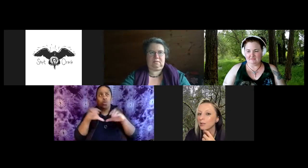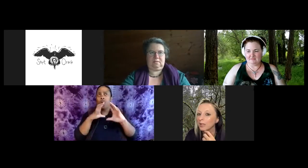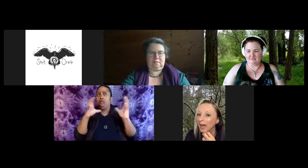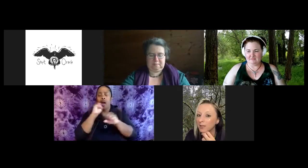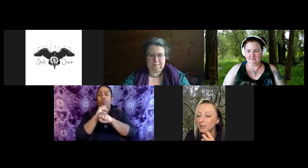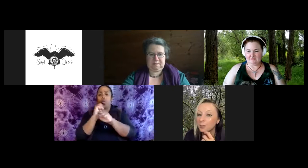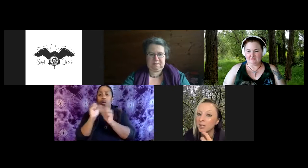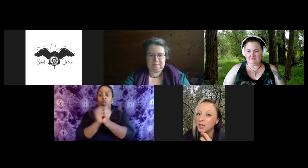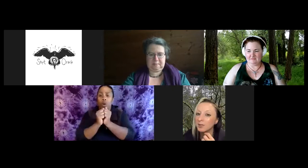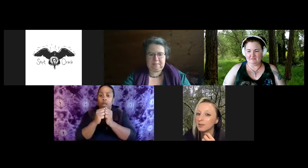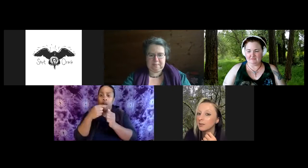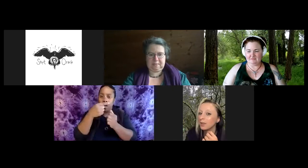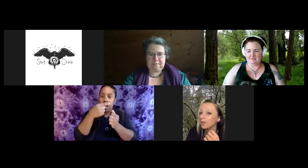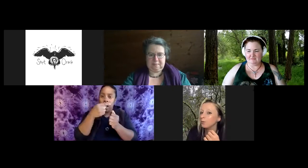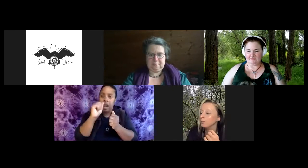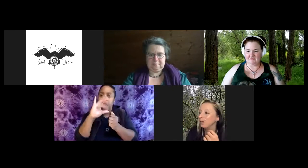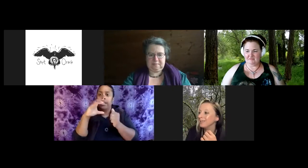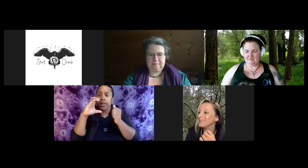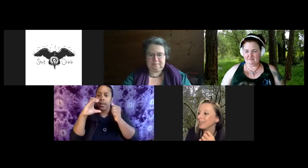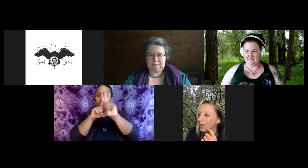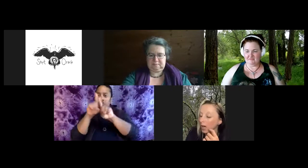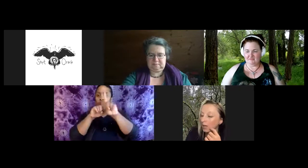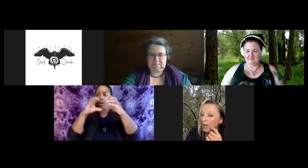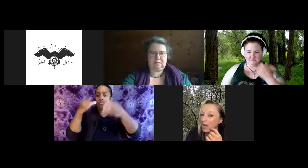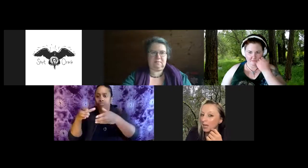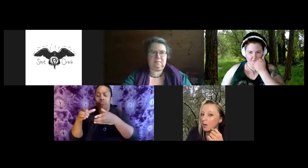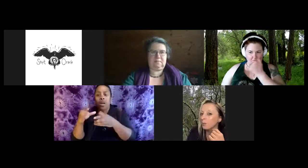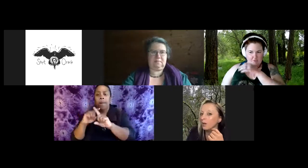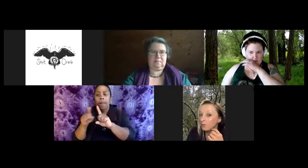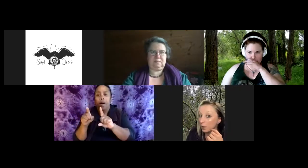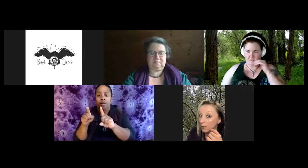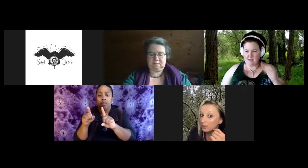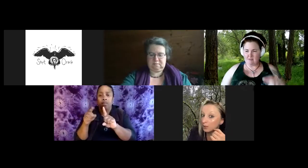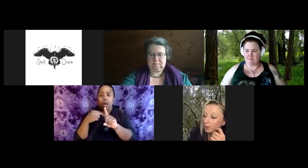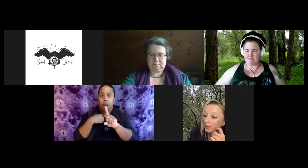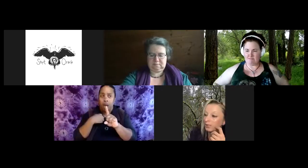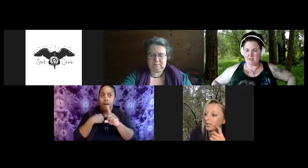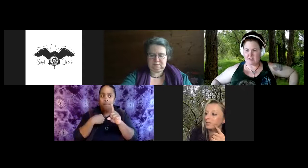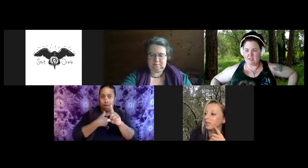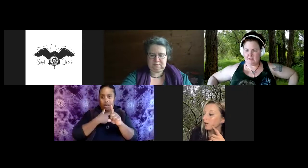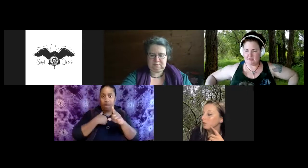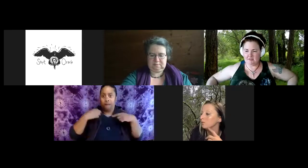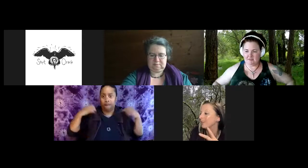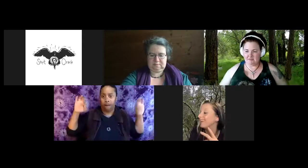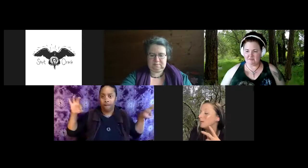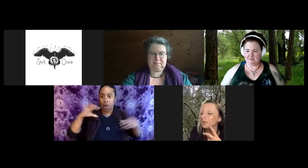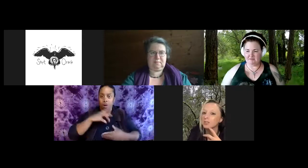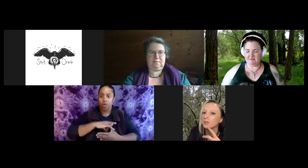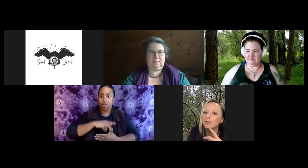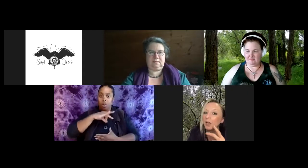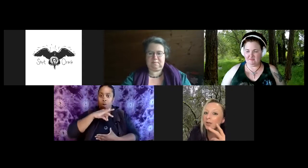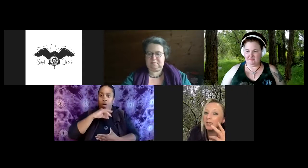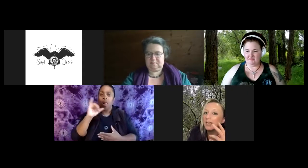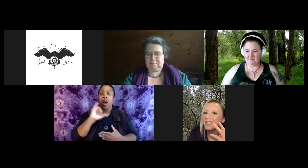with galactic beings, but I am a fairy soul, and I can tell you that I am